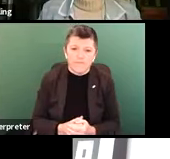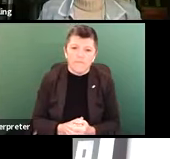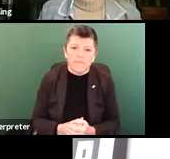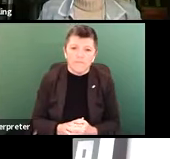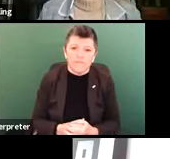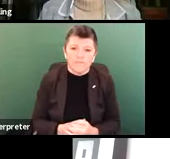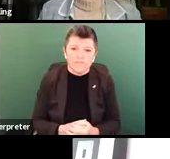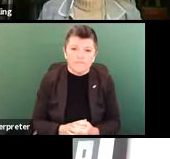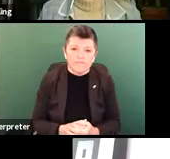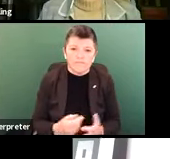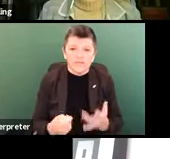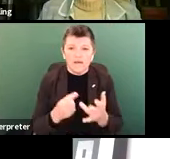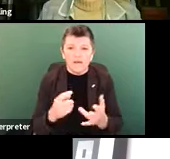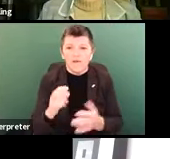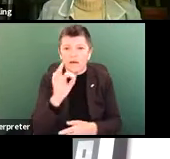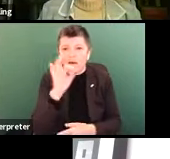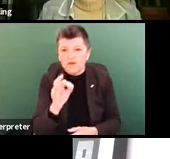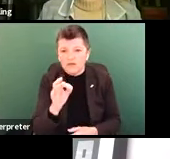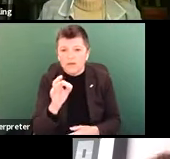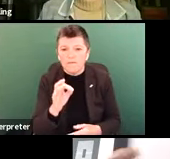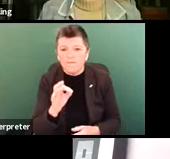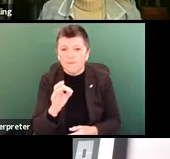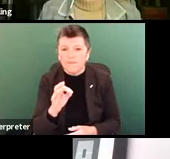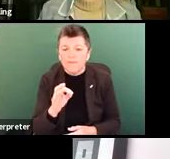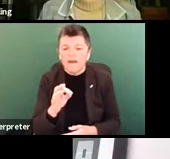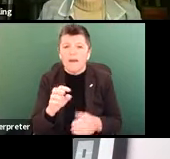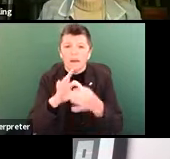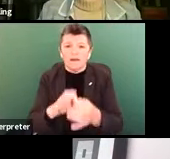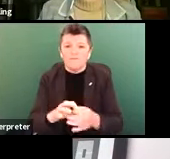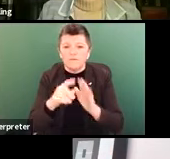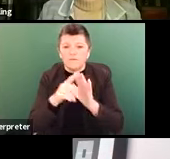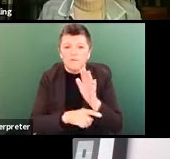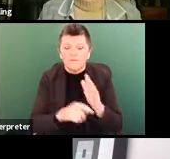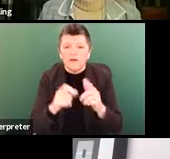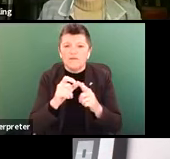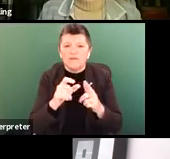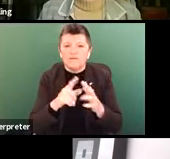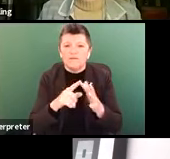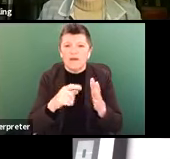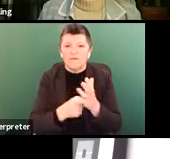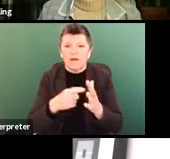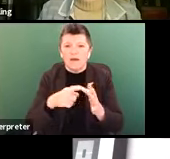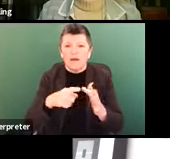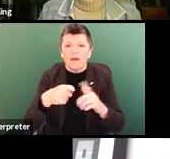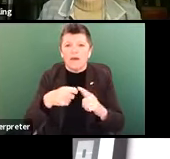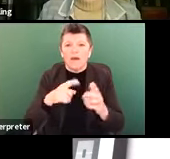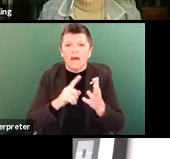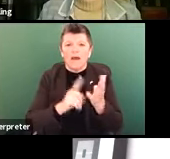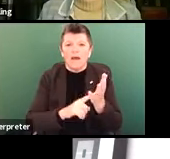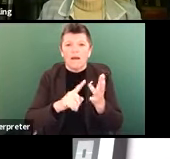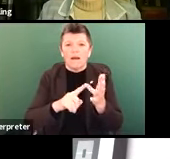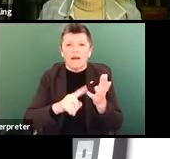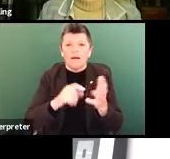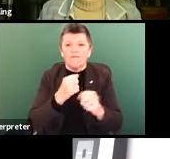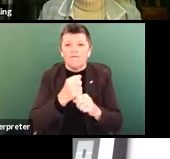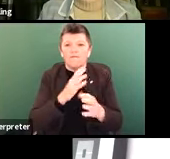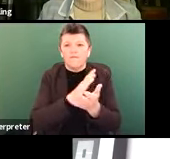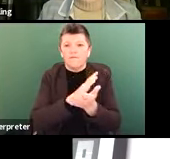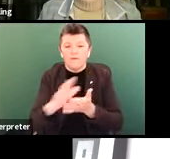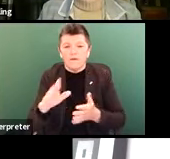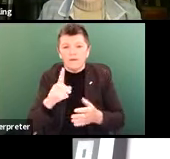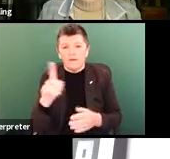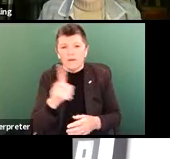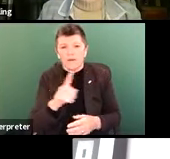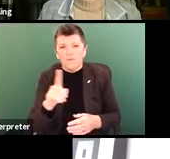the Q&A also about policy from Derek Luff. What role do you see movements for wealth